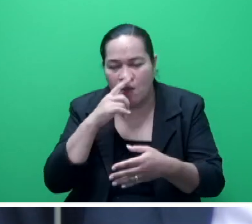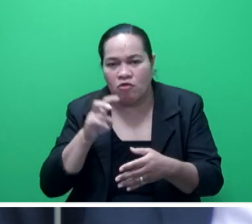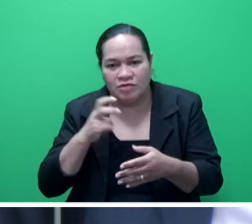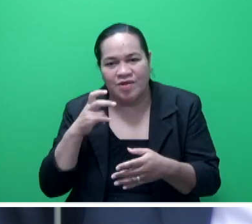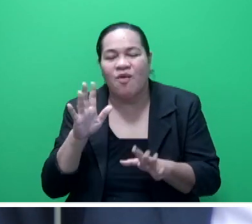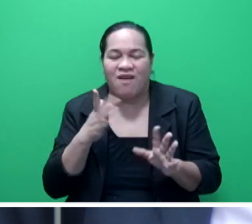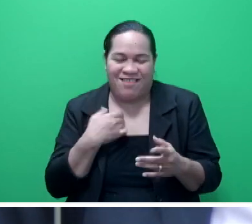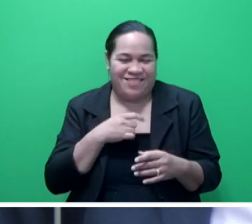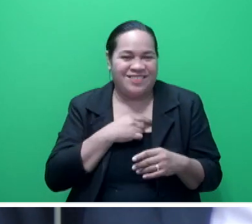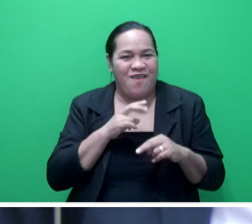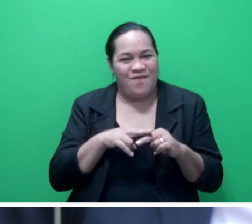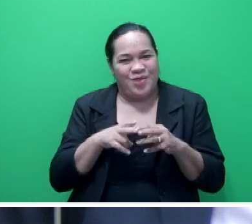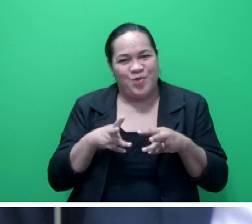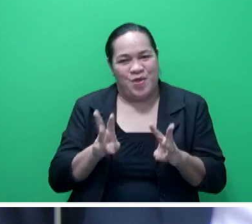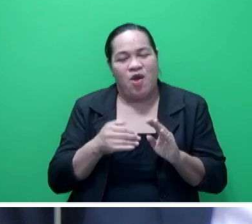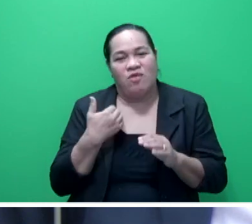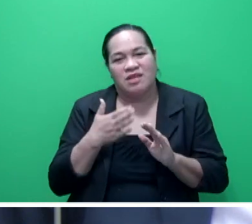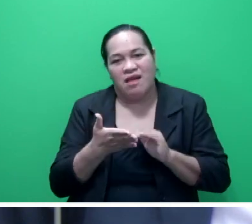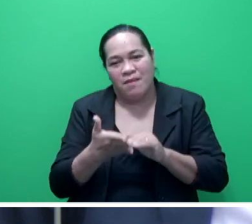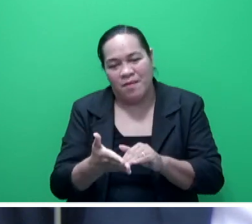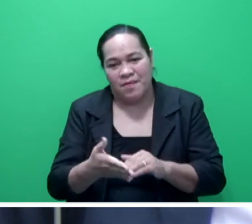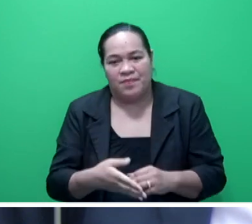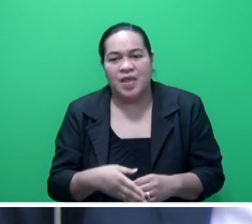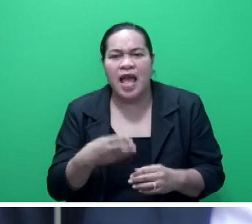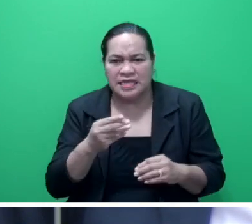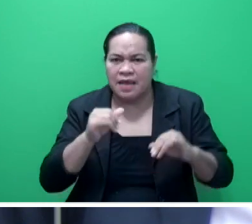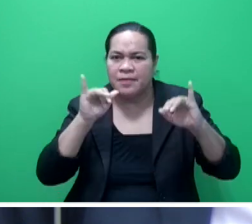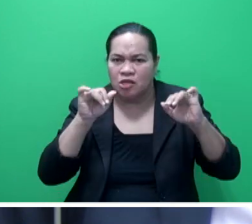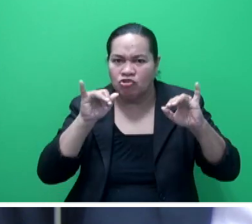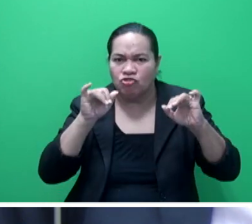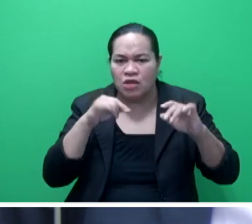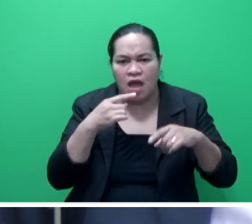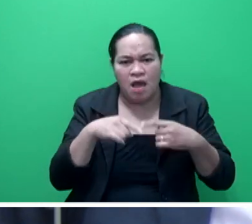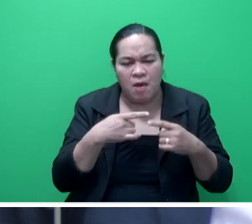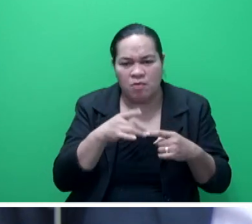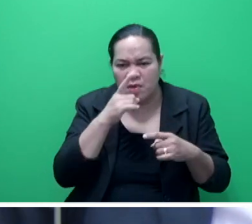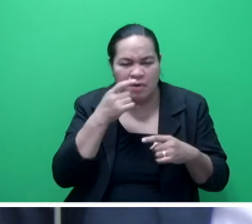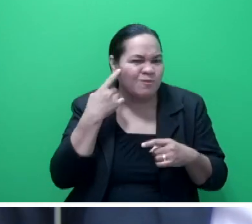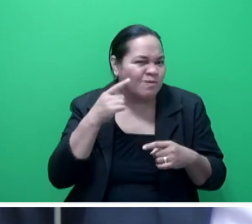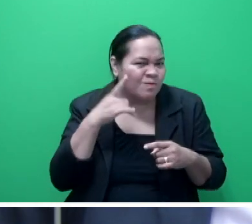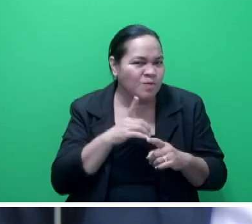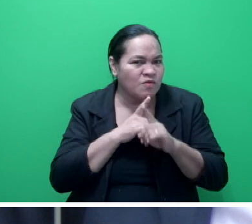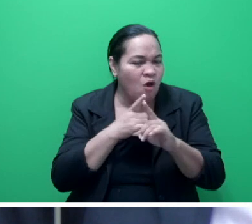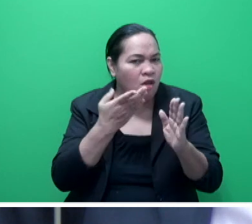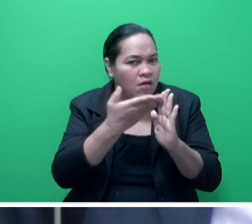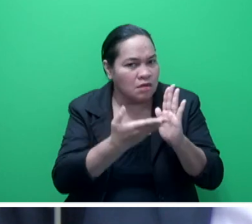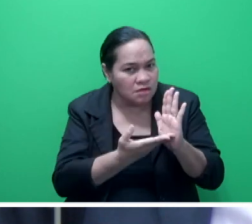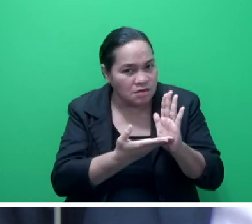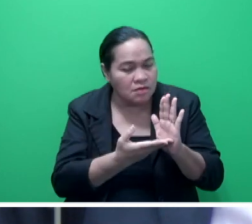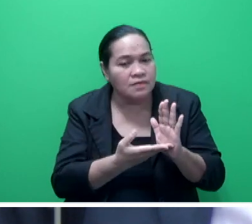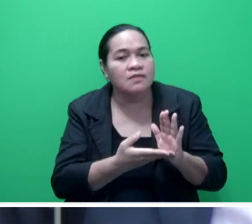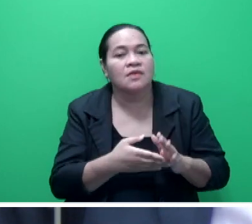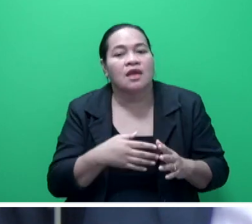us being Fijians, sir. Mr. Speaker, sir, there were some issues in regards to non-compliance also. We've had that with respect